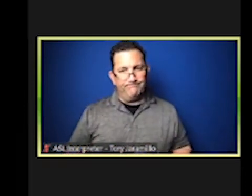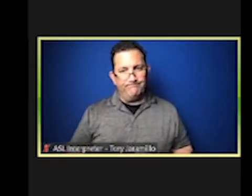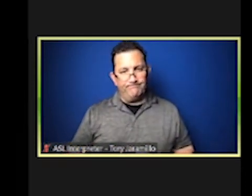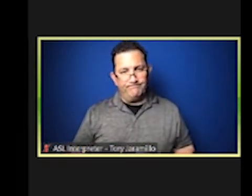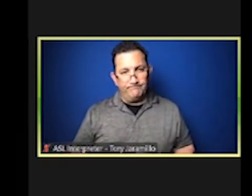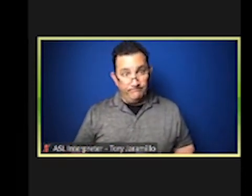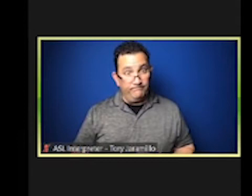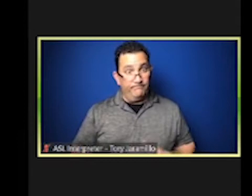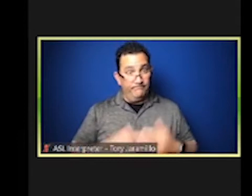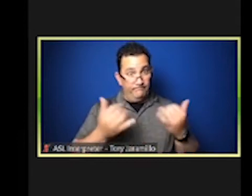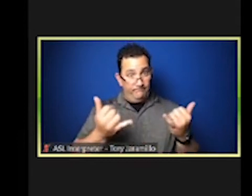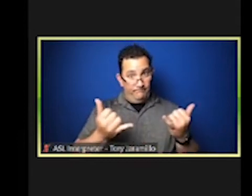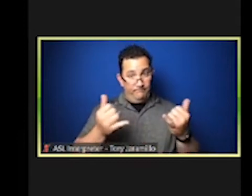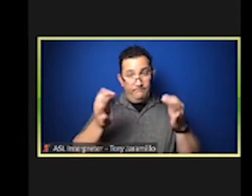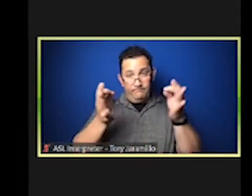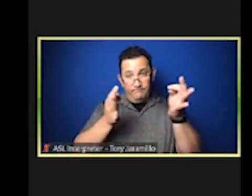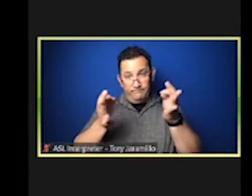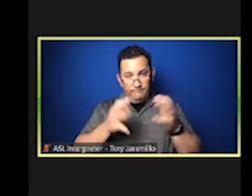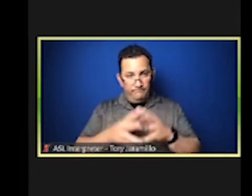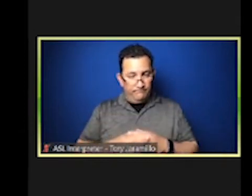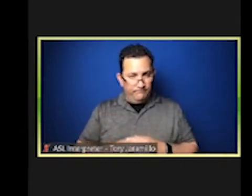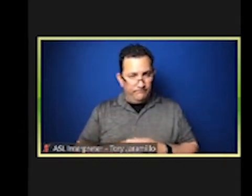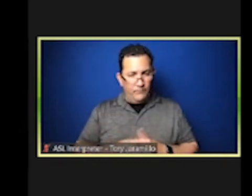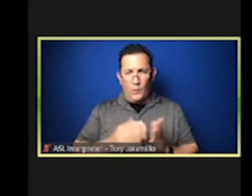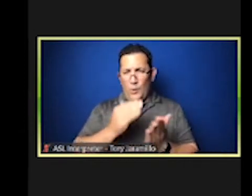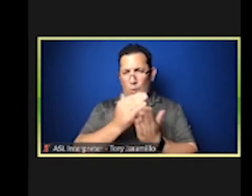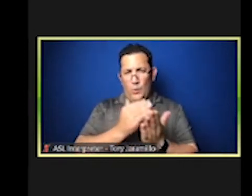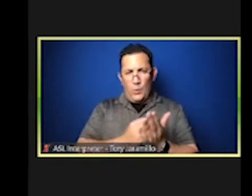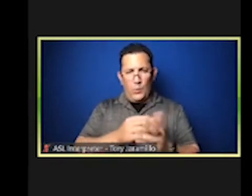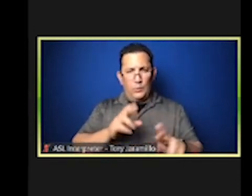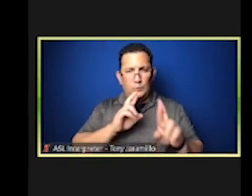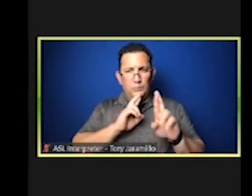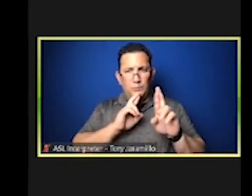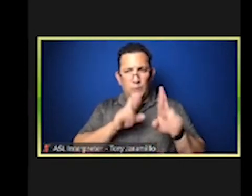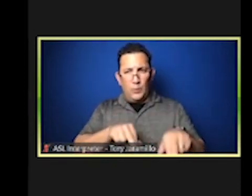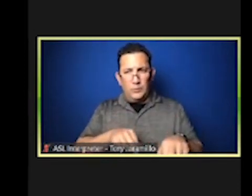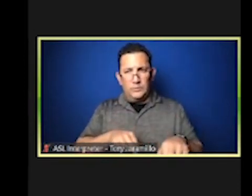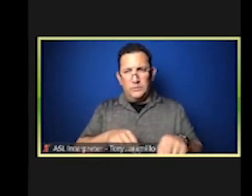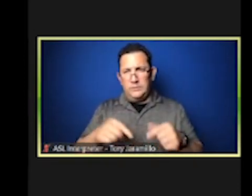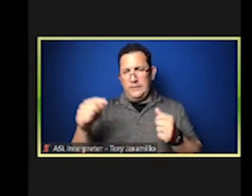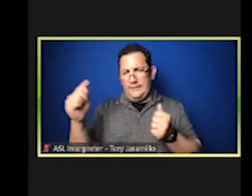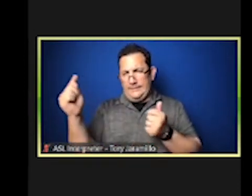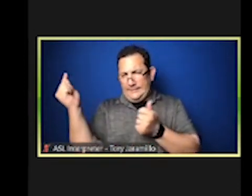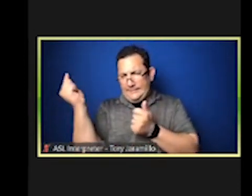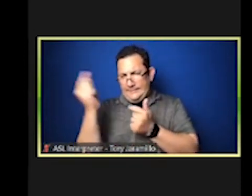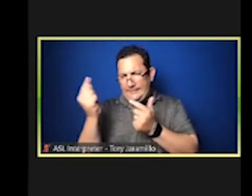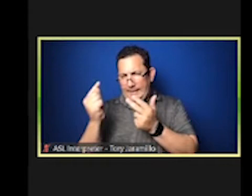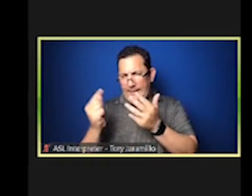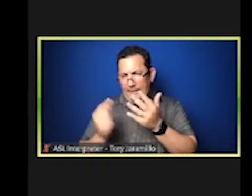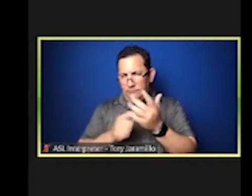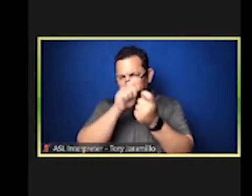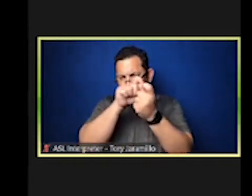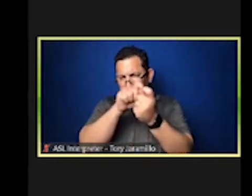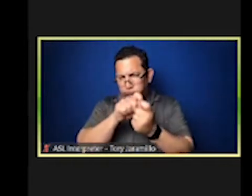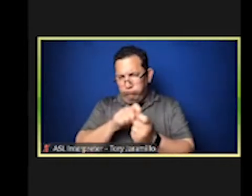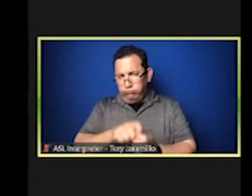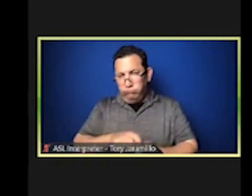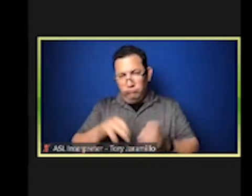Once it opens, I can explain it. The course report will be a detailed PDF shown